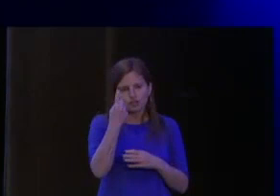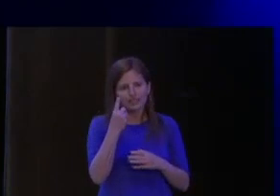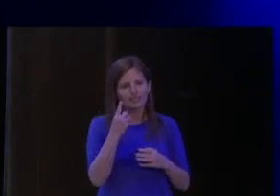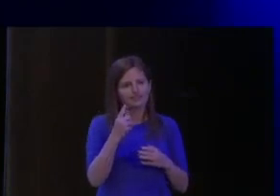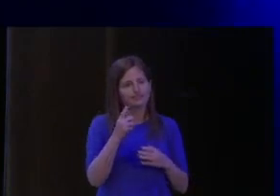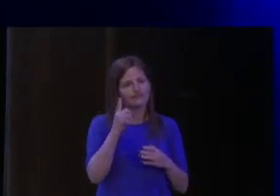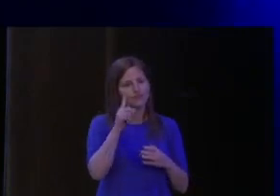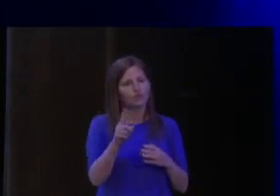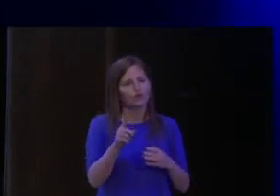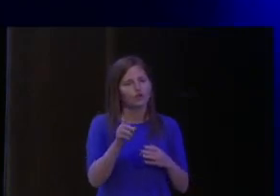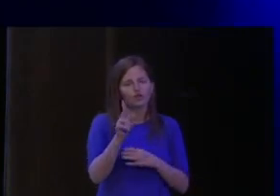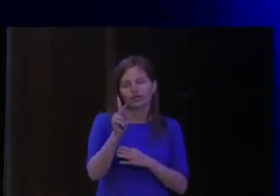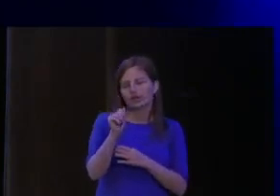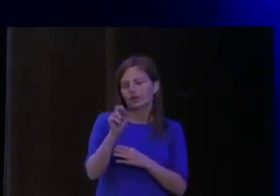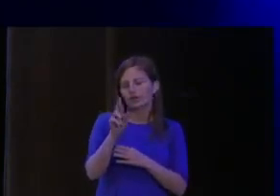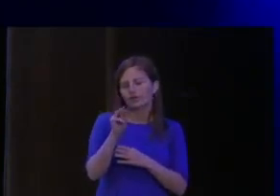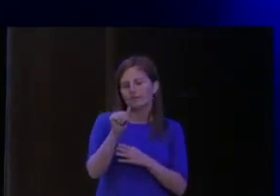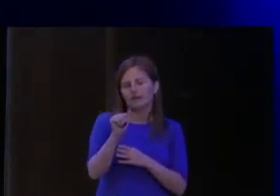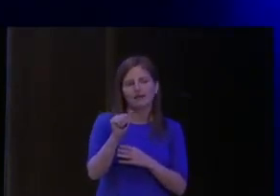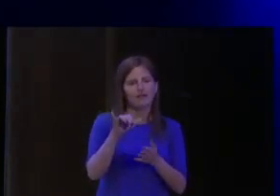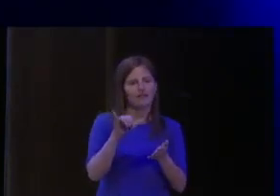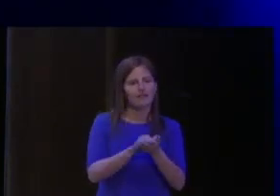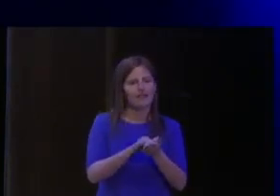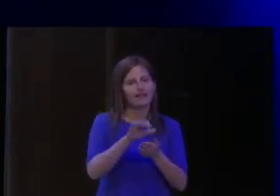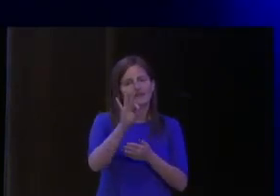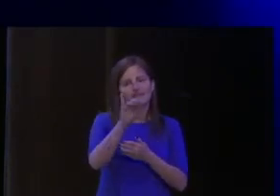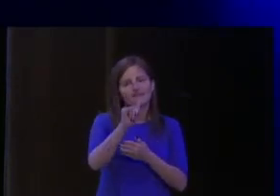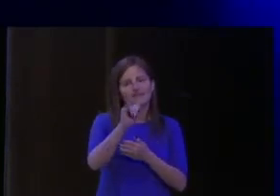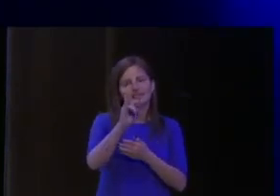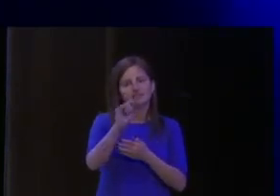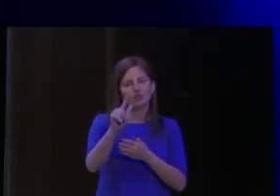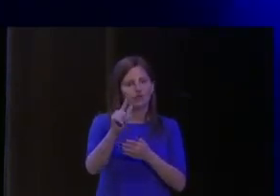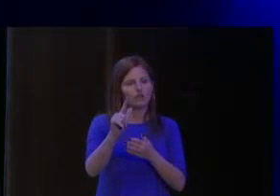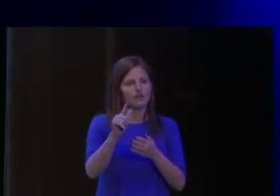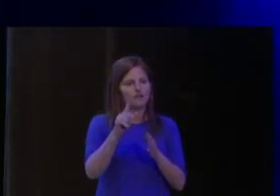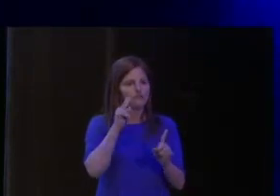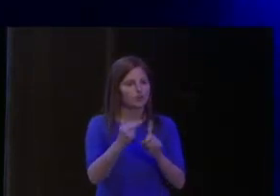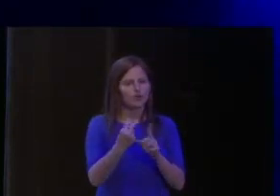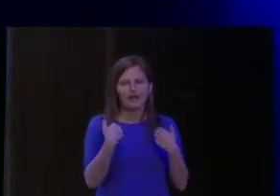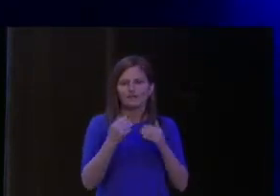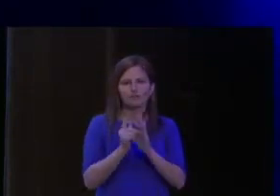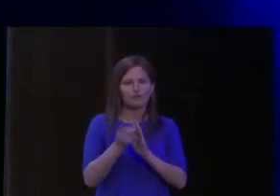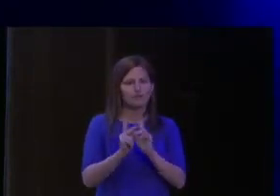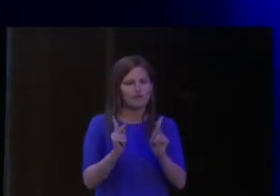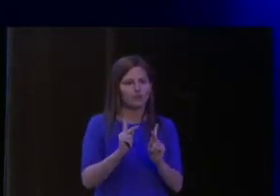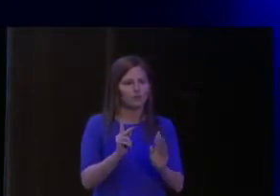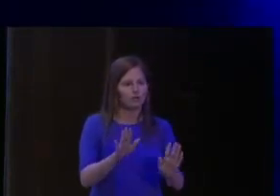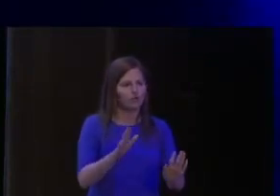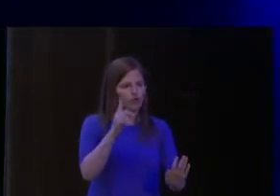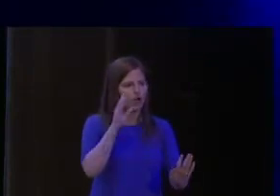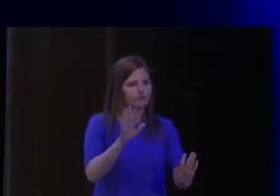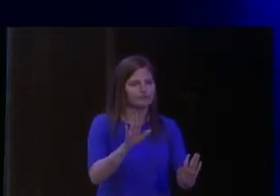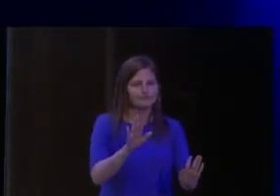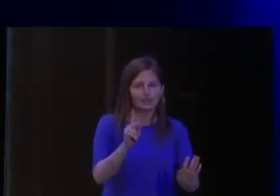understanding of karma, the fatalistic viewpoint of karma. There used to be a moment where individuals